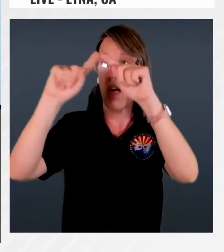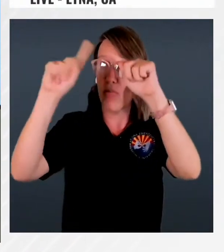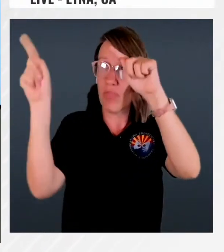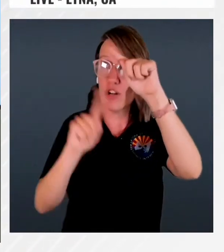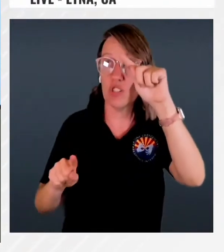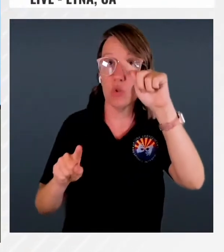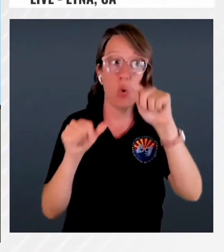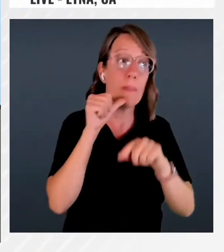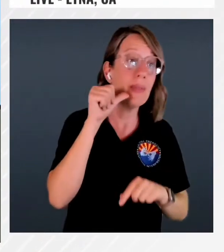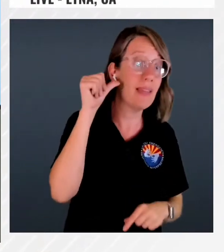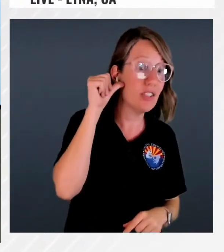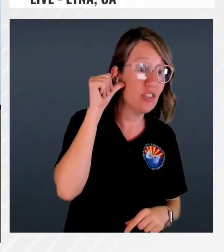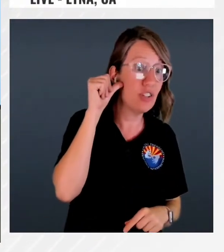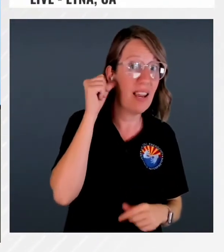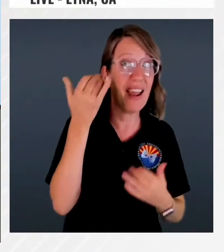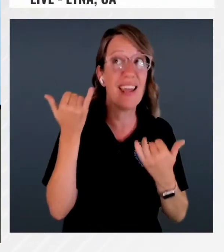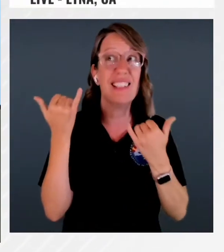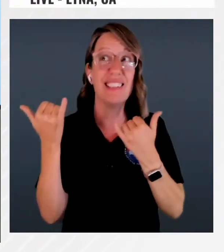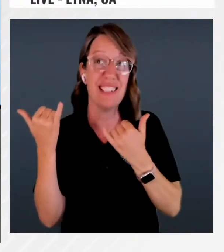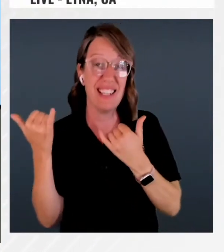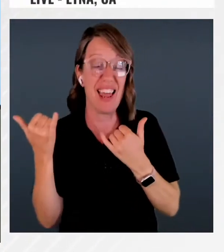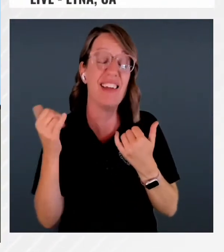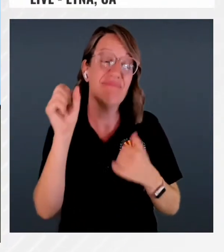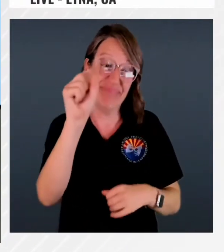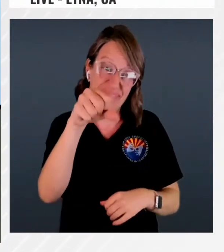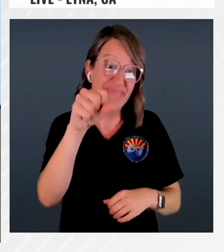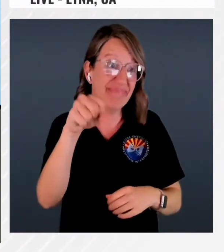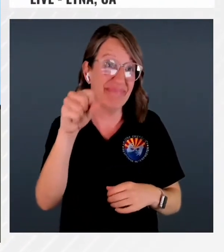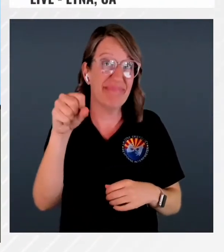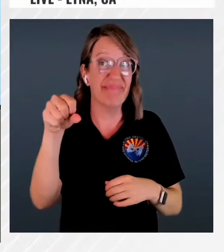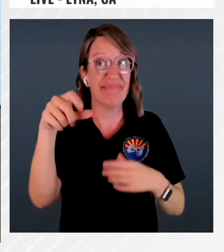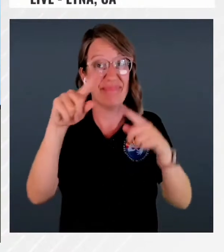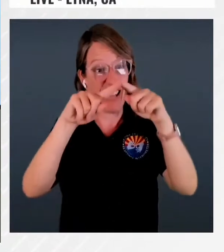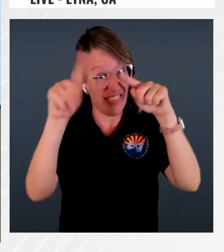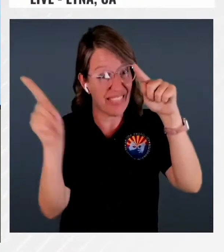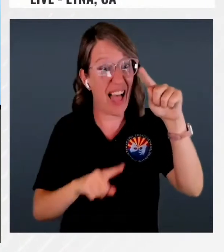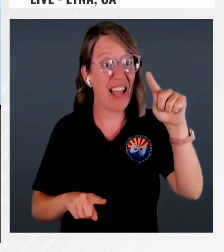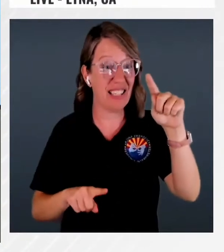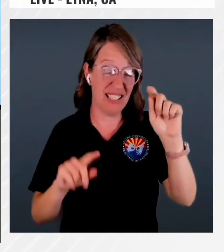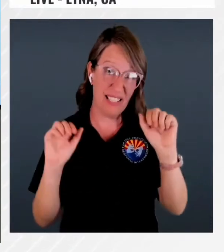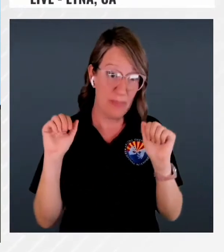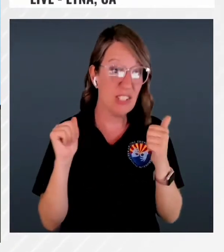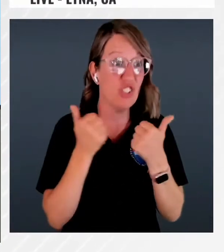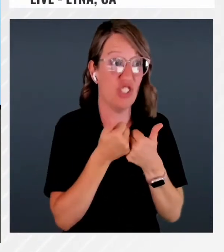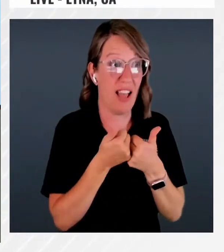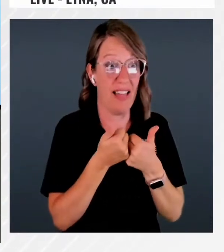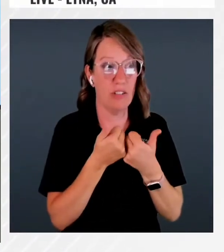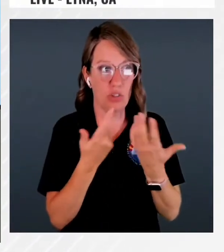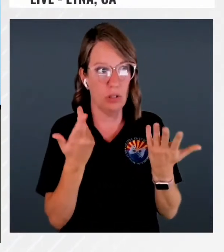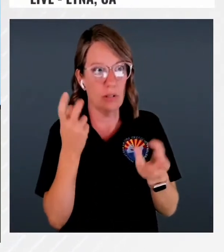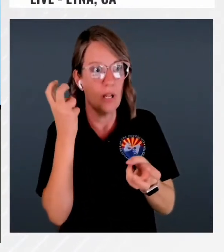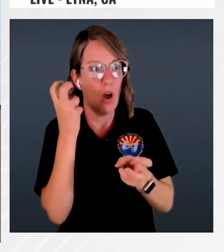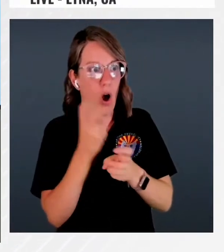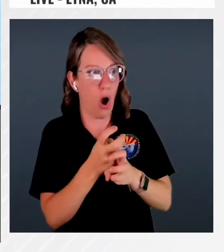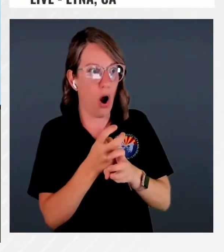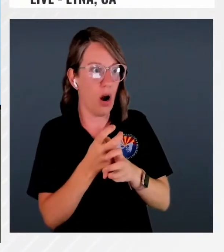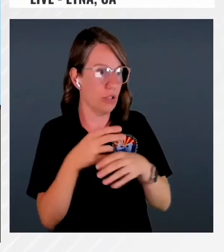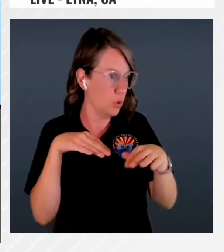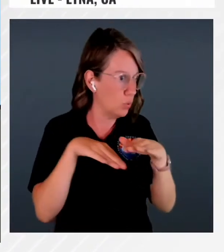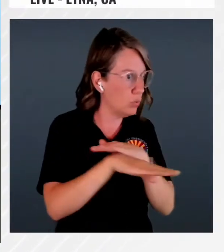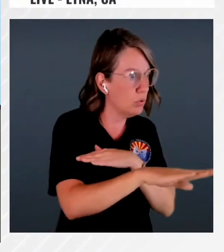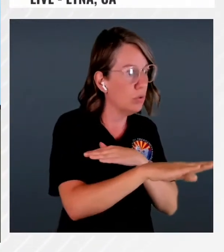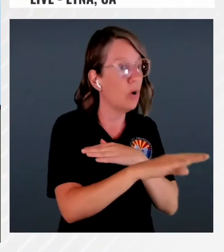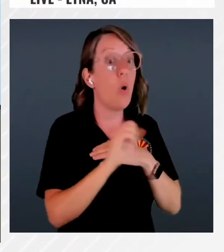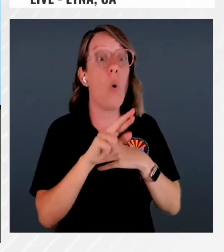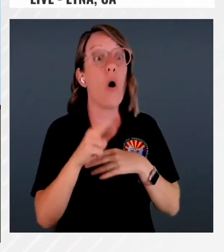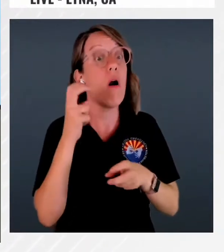presented some challenges in terms of lightning, which is a big interference to firefighting operations, both ground and air, as